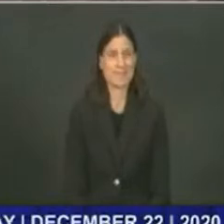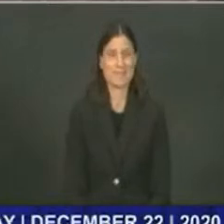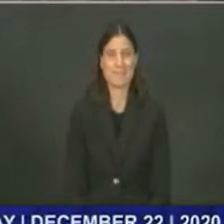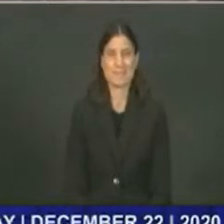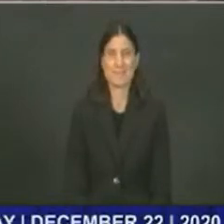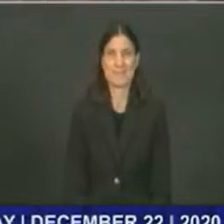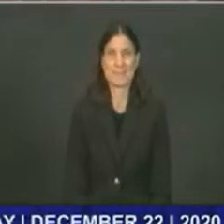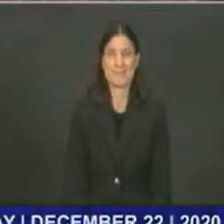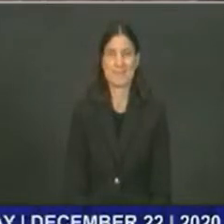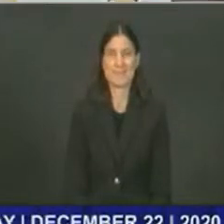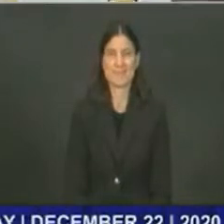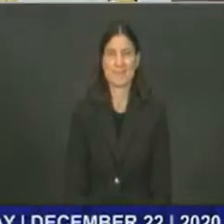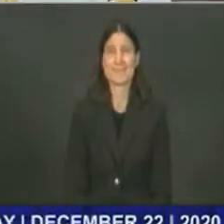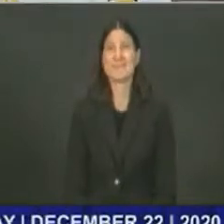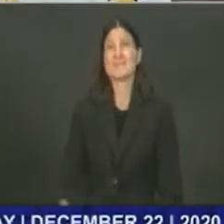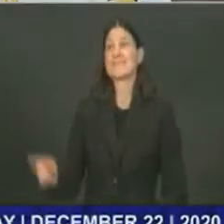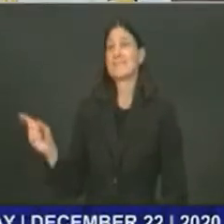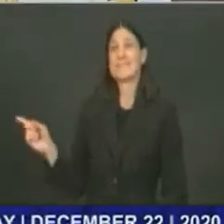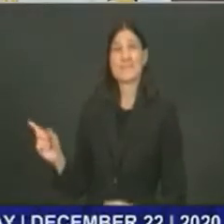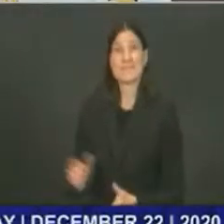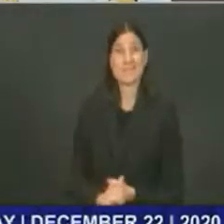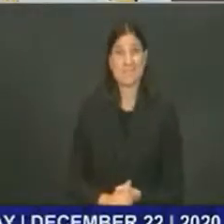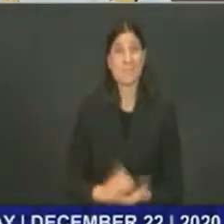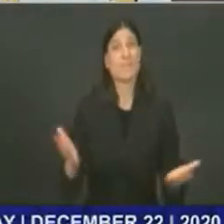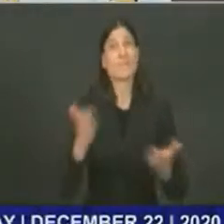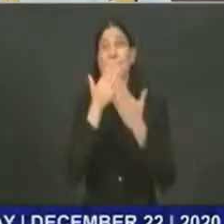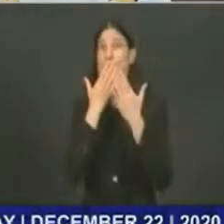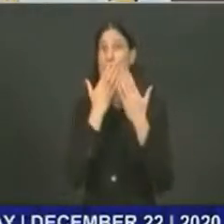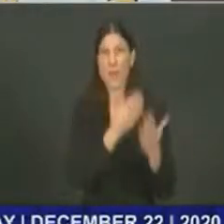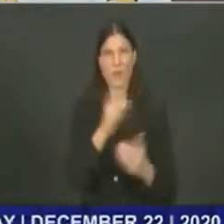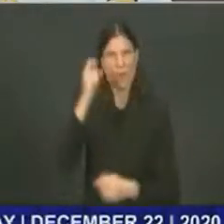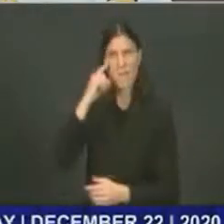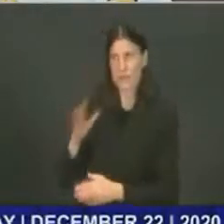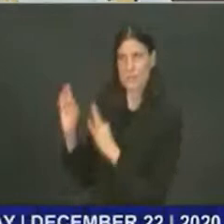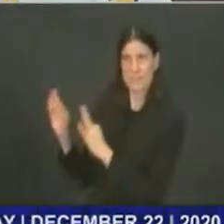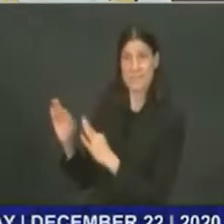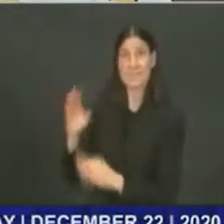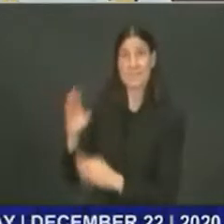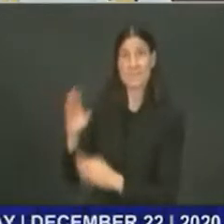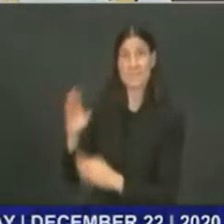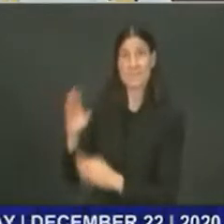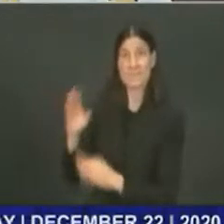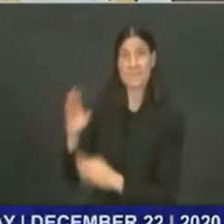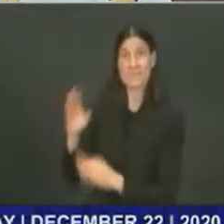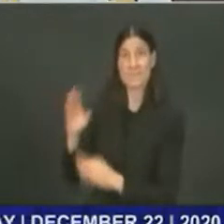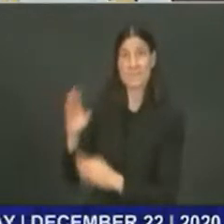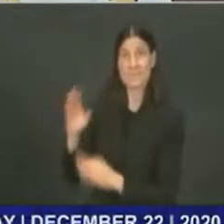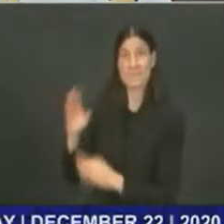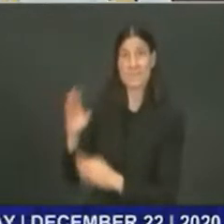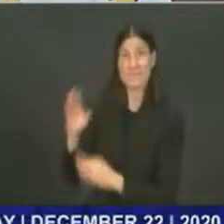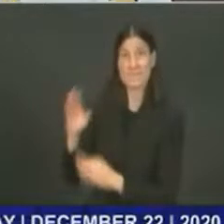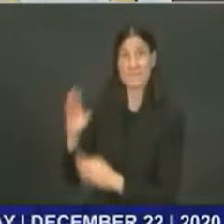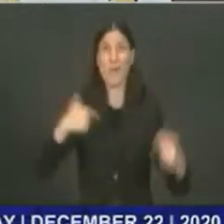Thank you, Governor. Hello, everyone. It's great to be back with you,